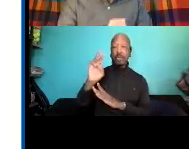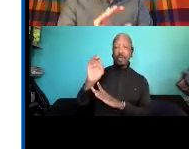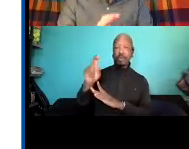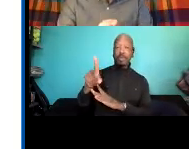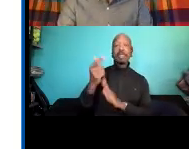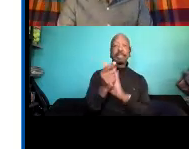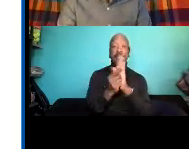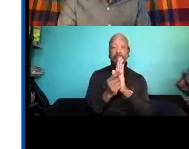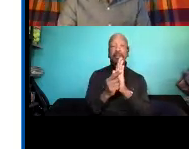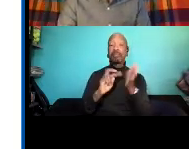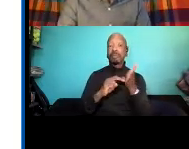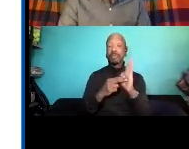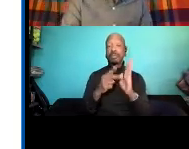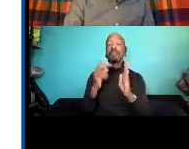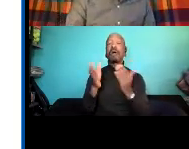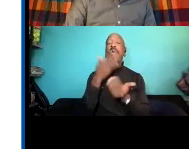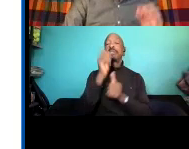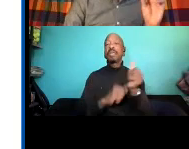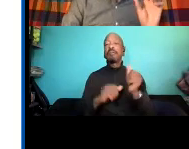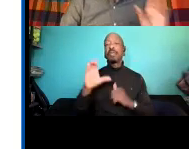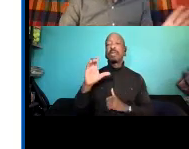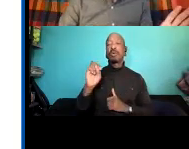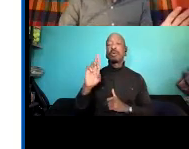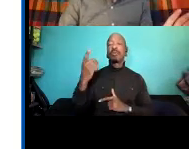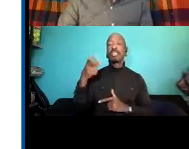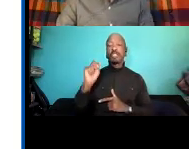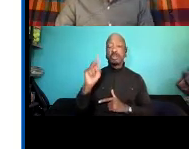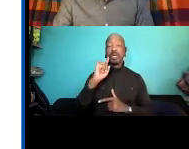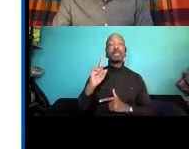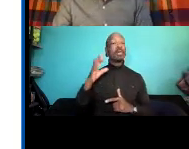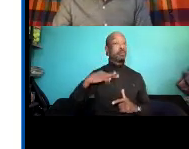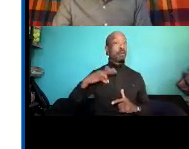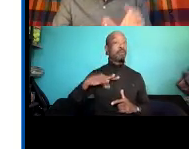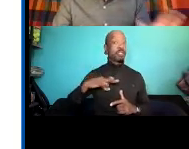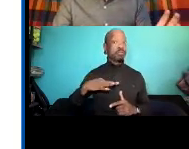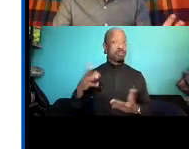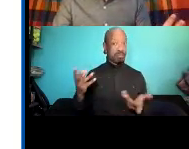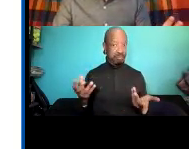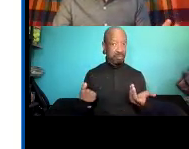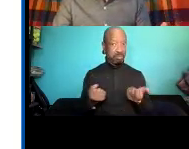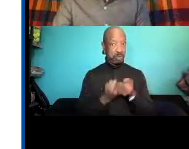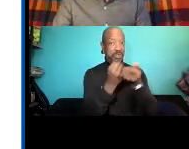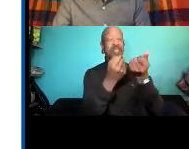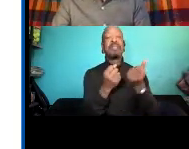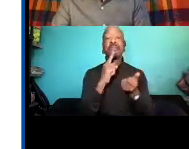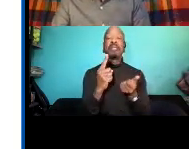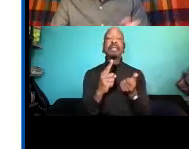of almost every corporation, is profit-driven, to maximize shareholder